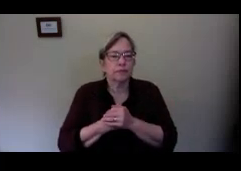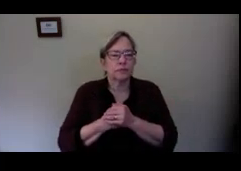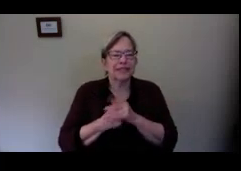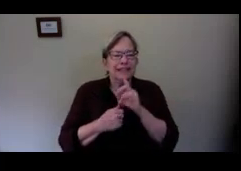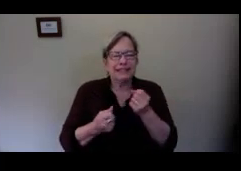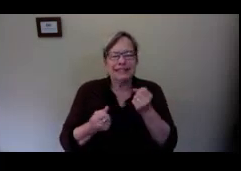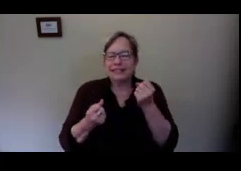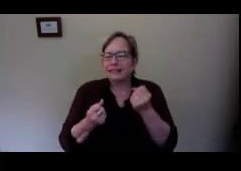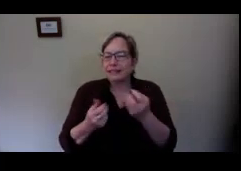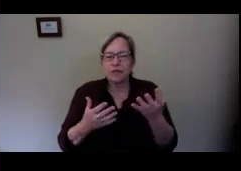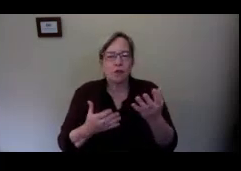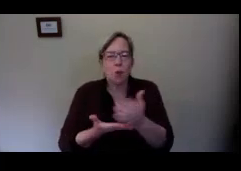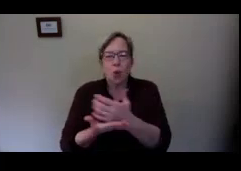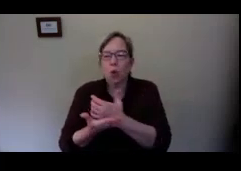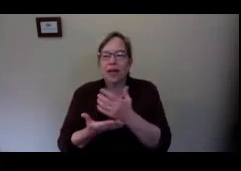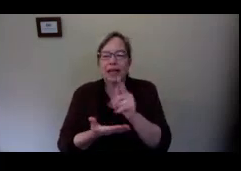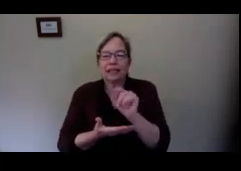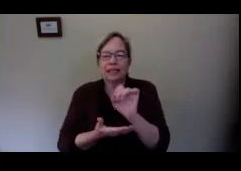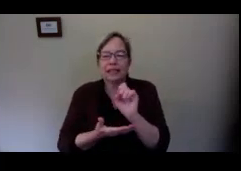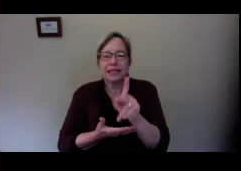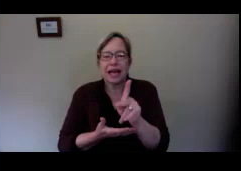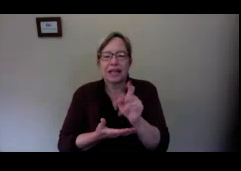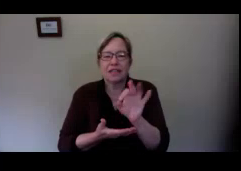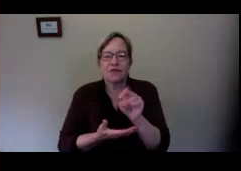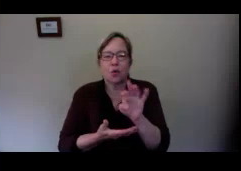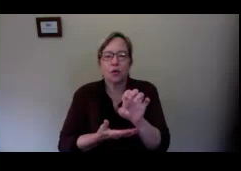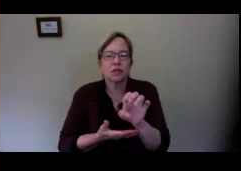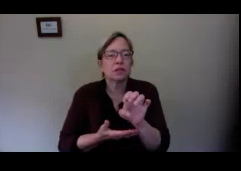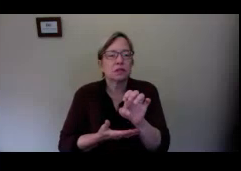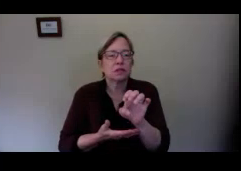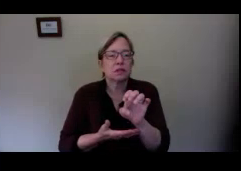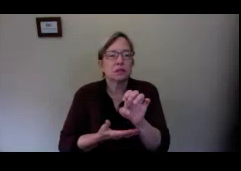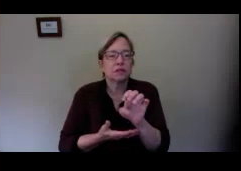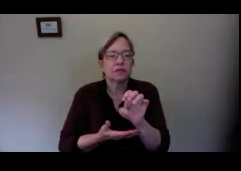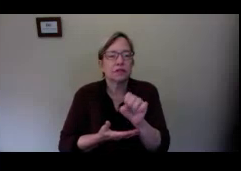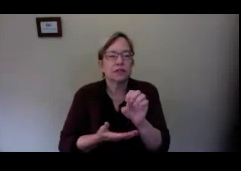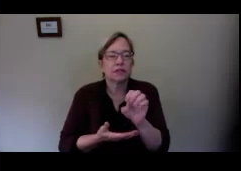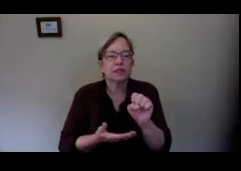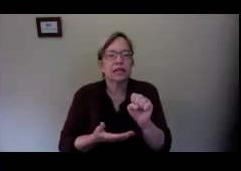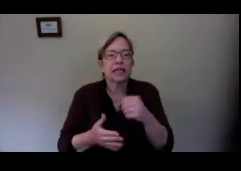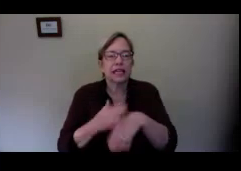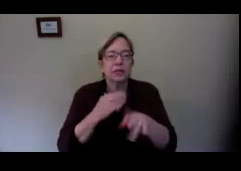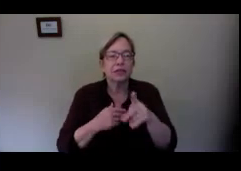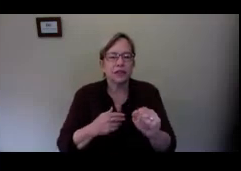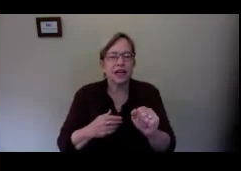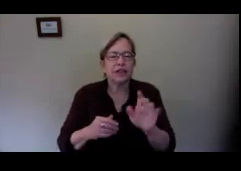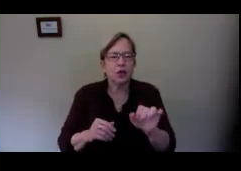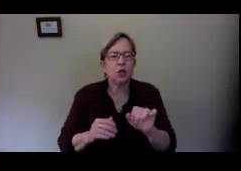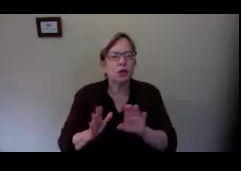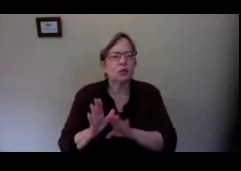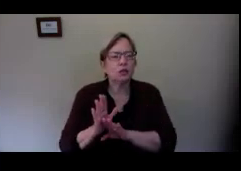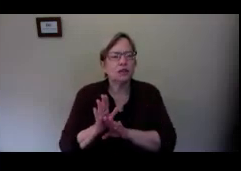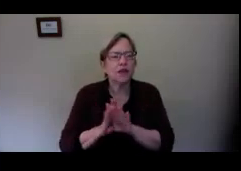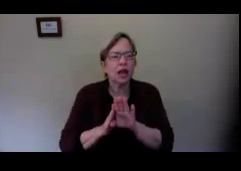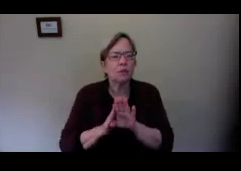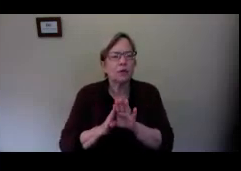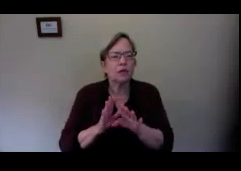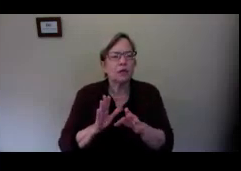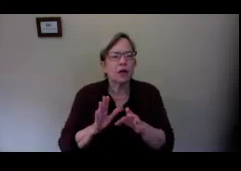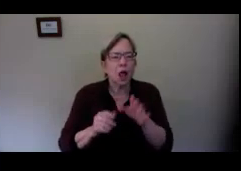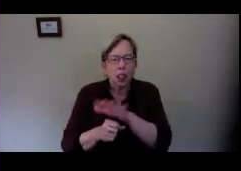several hoarding task force in PA that could serve as a model for developing a local task force. And they are listed below in